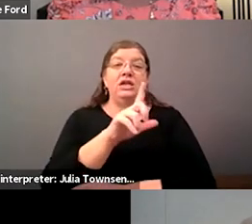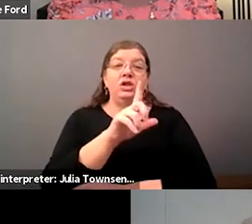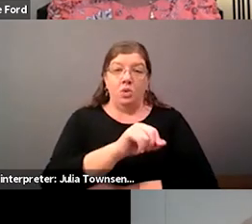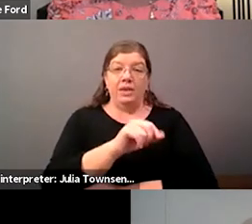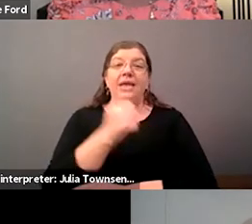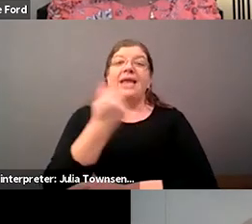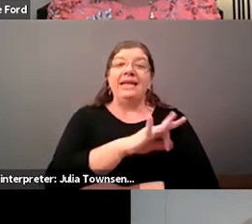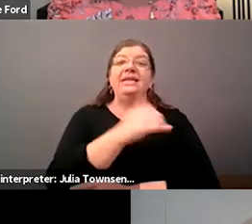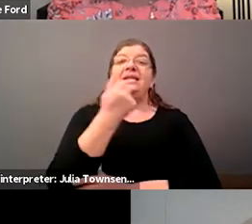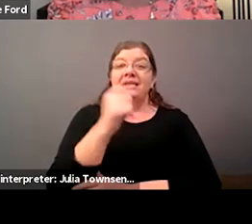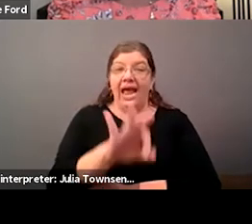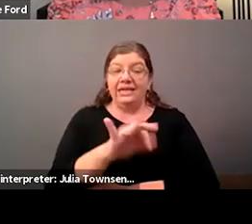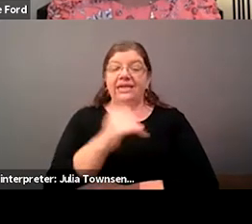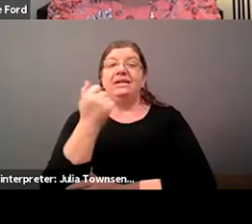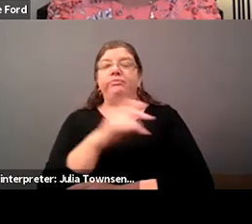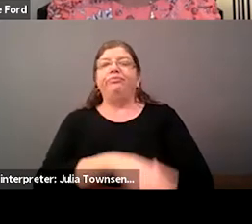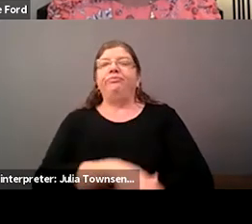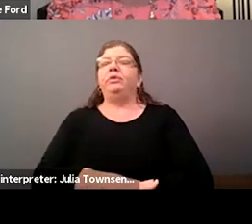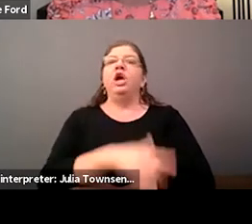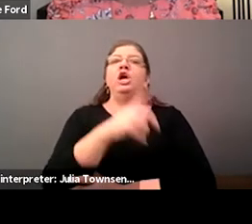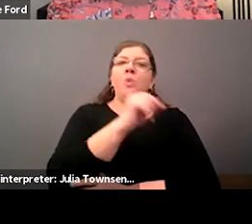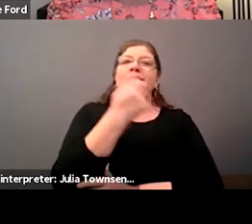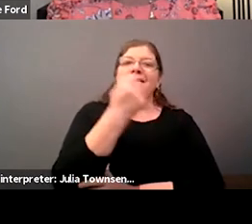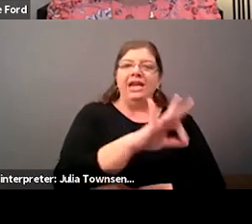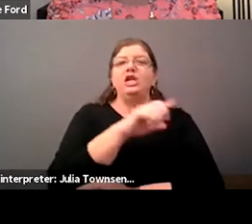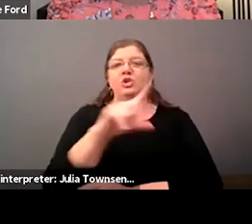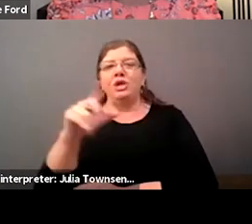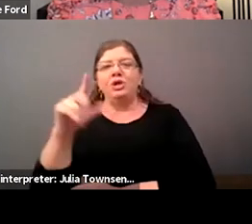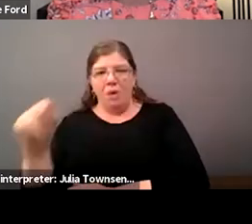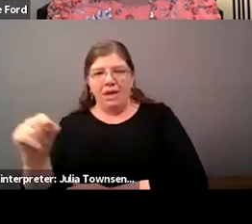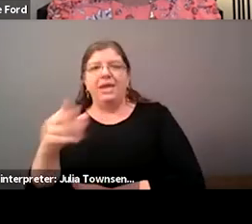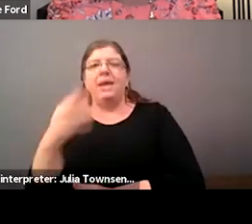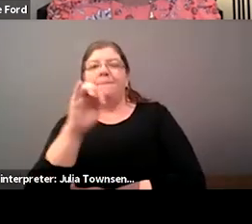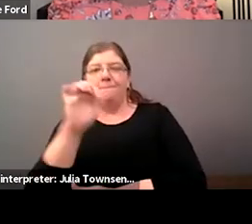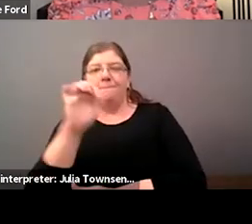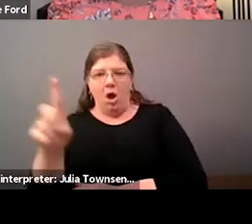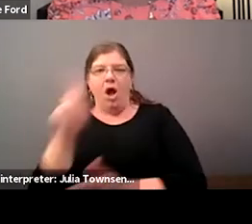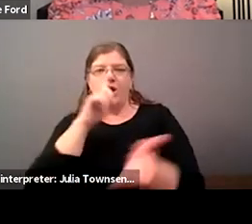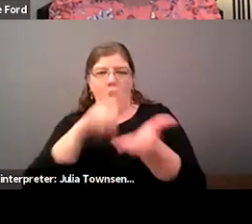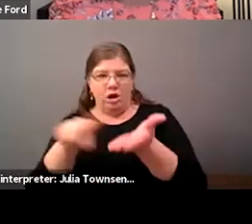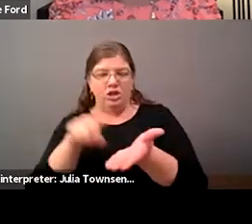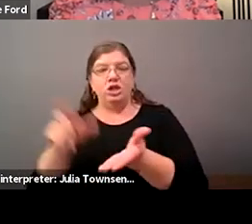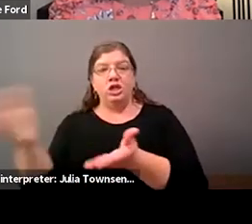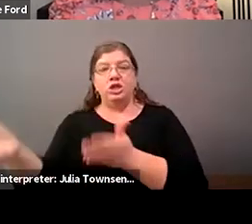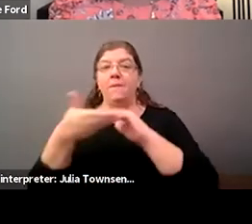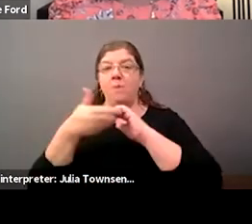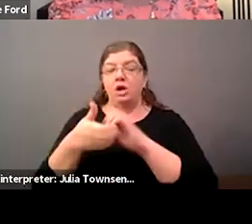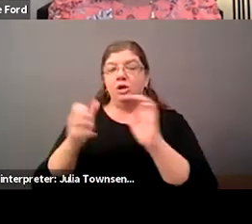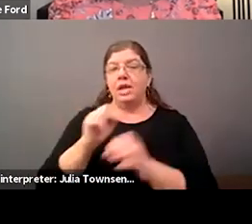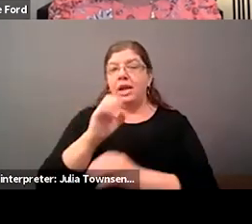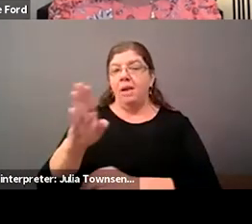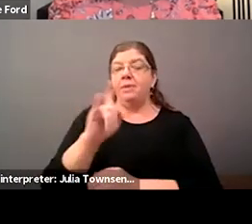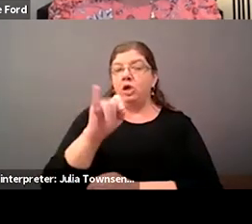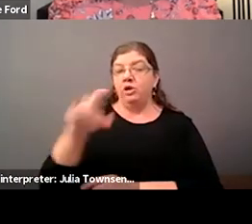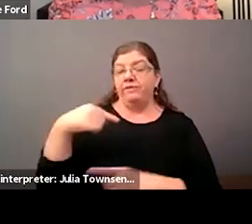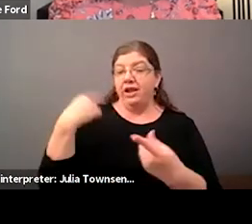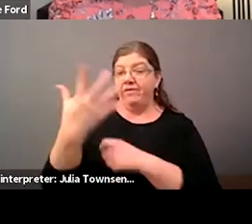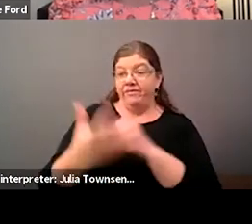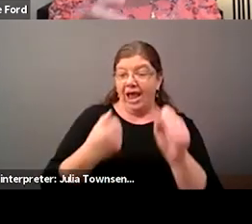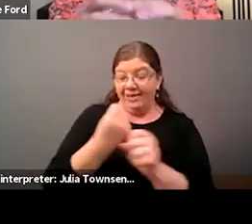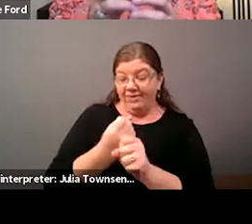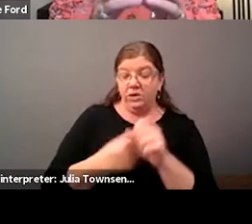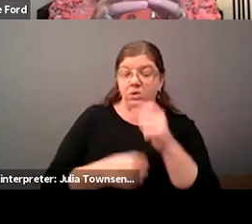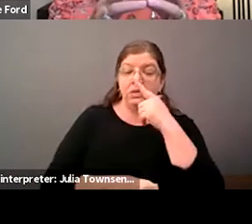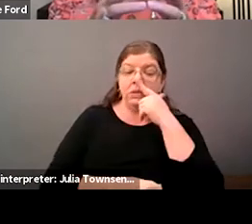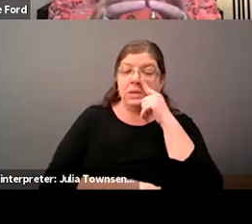bond audits ms grossby has been a partner with santa barbara unified for five years and you may remember that